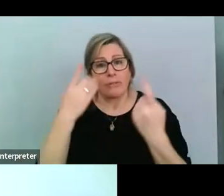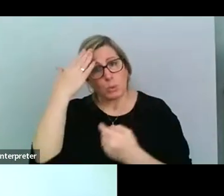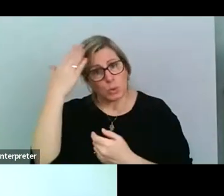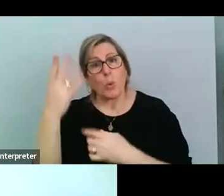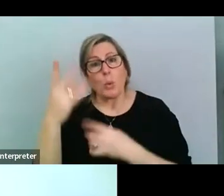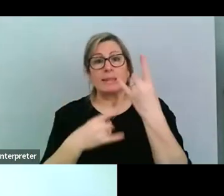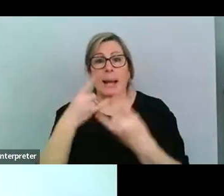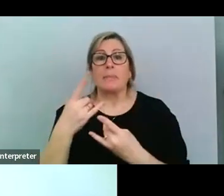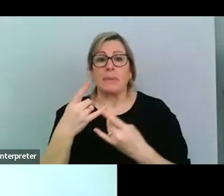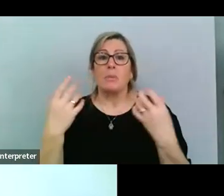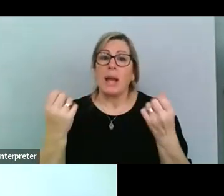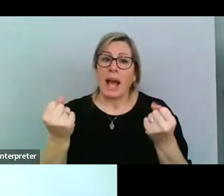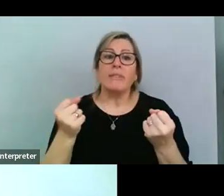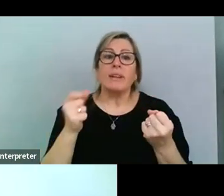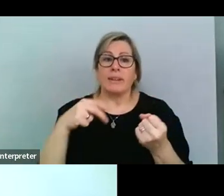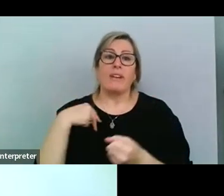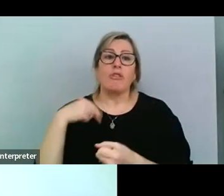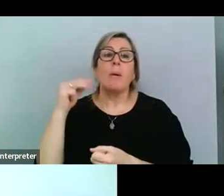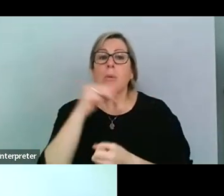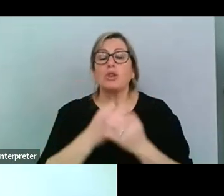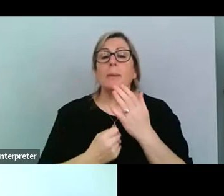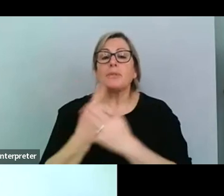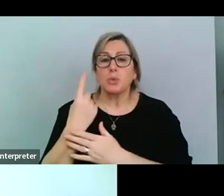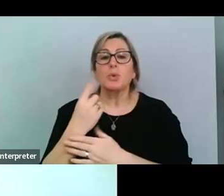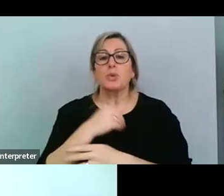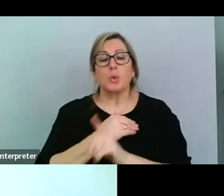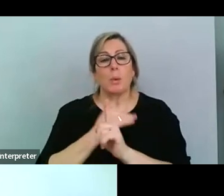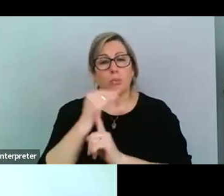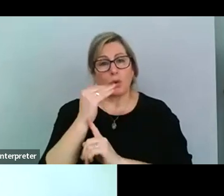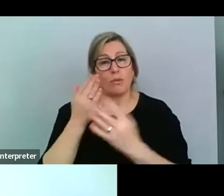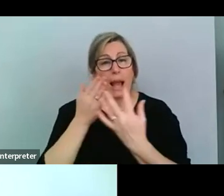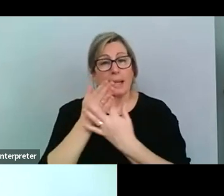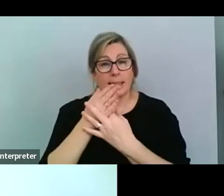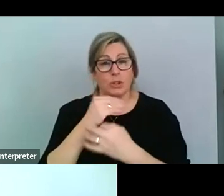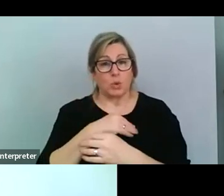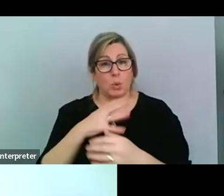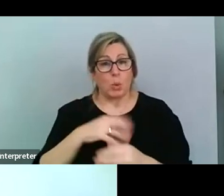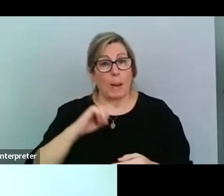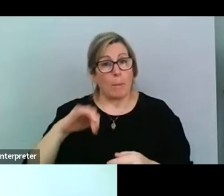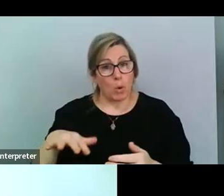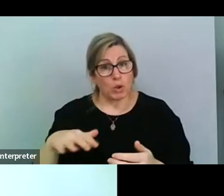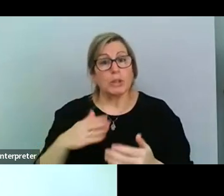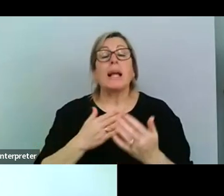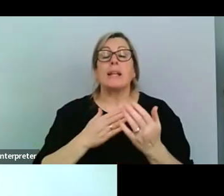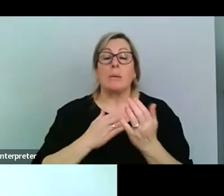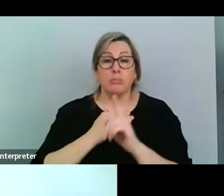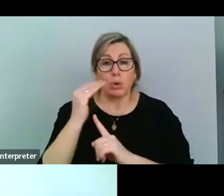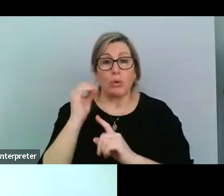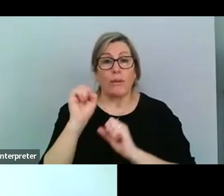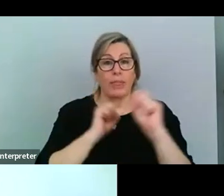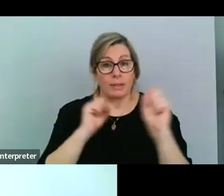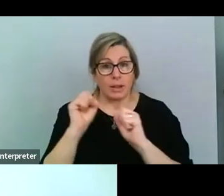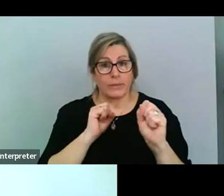and we do have this really important opportunity to improve access to abortion, and to improve the services,